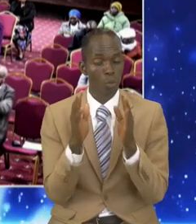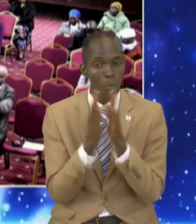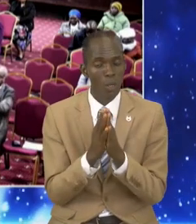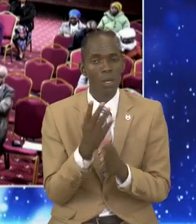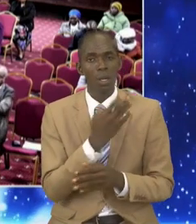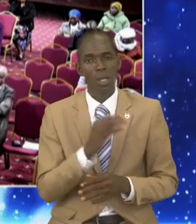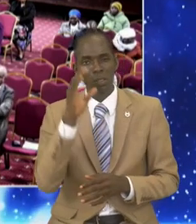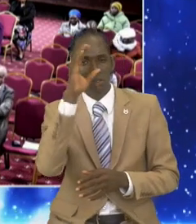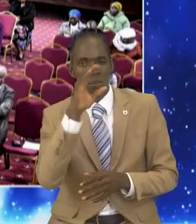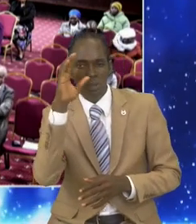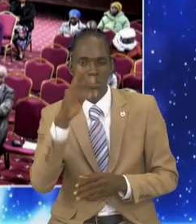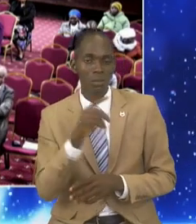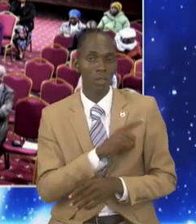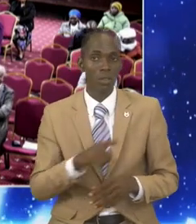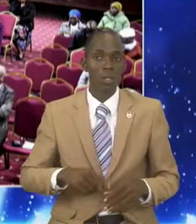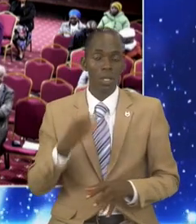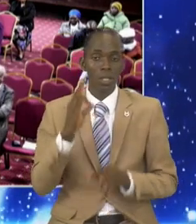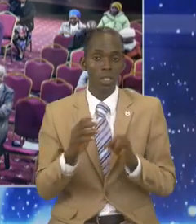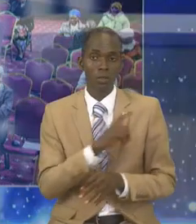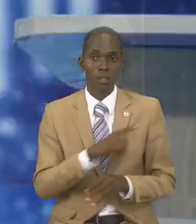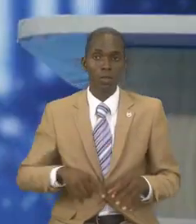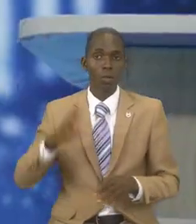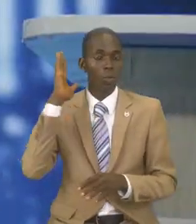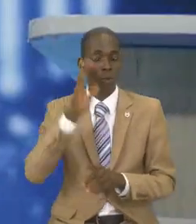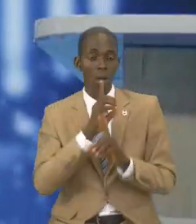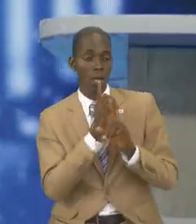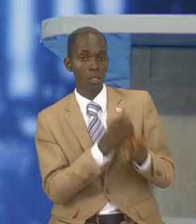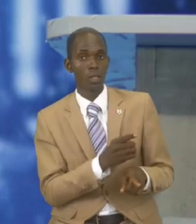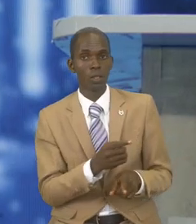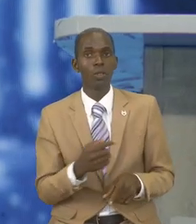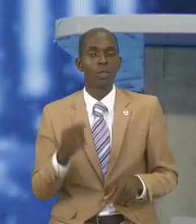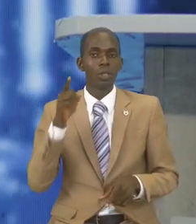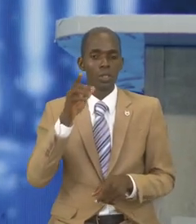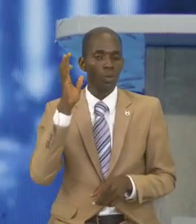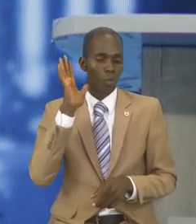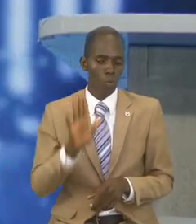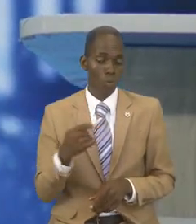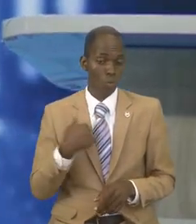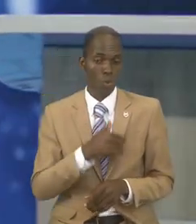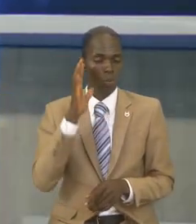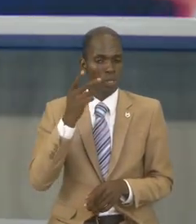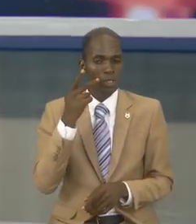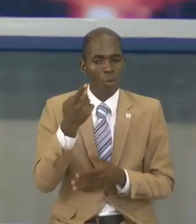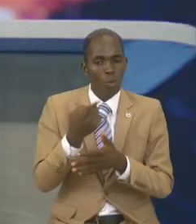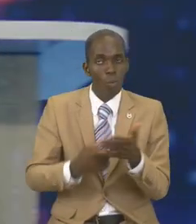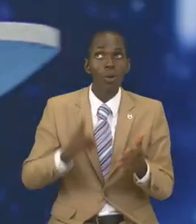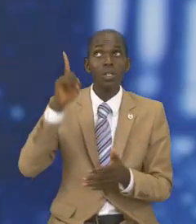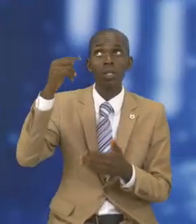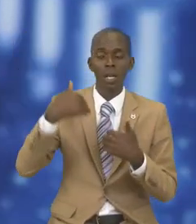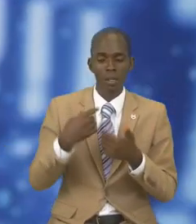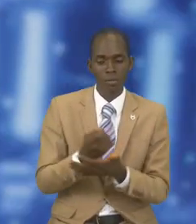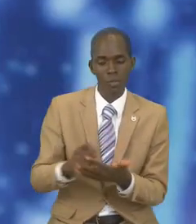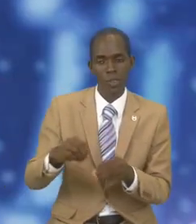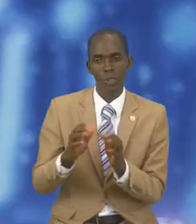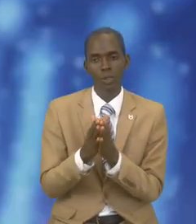the Lord, and if the Lord is going to answer, we'll see what he has written in the book. What has he written in the book? Look